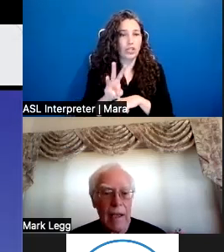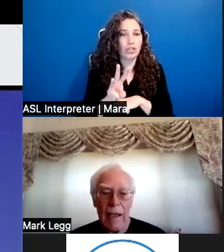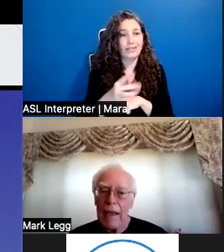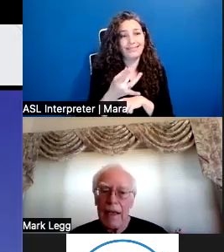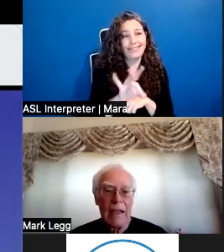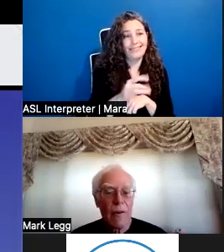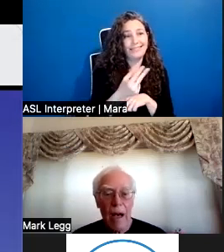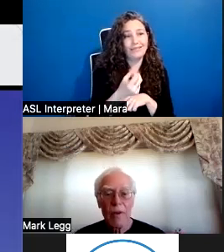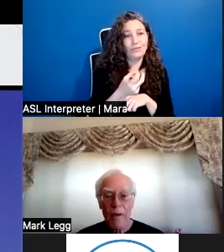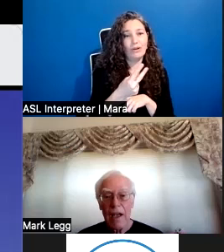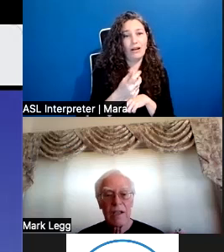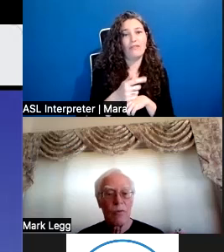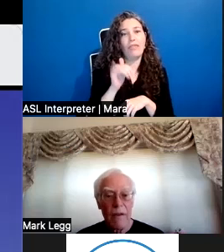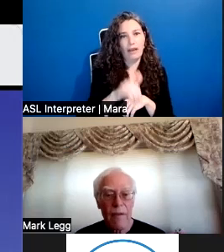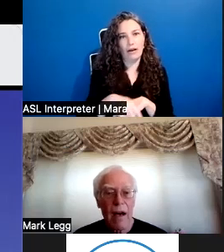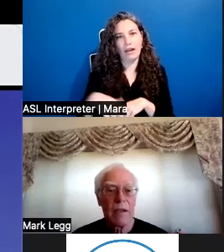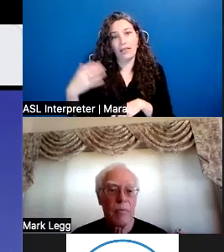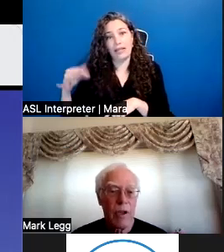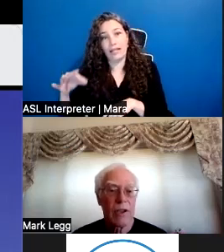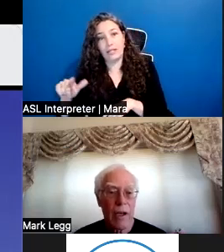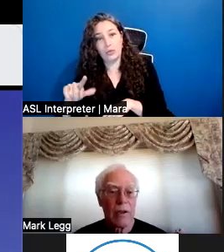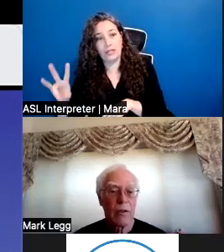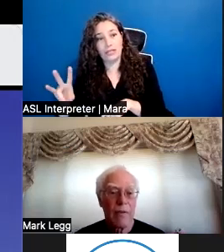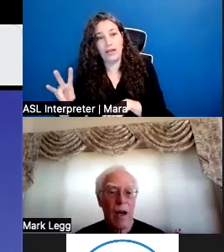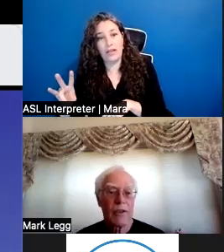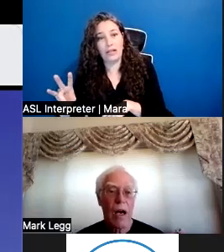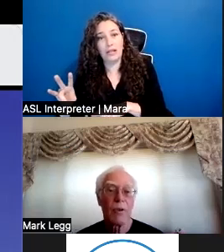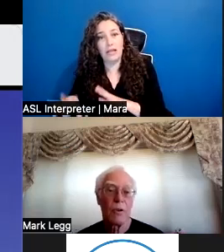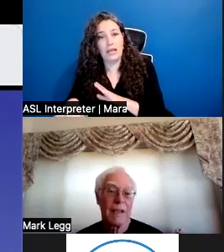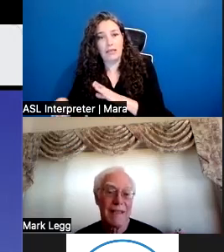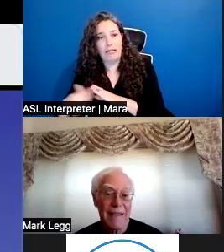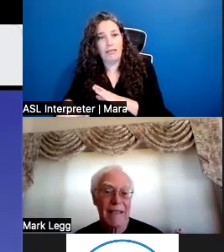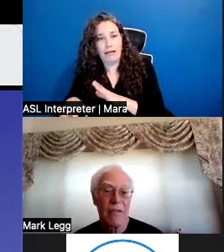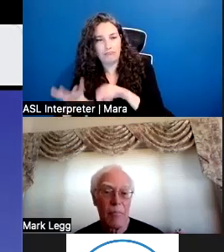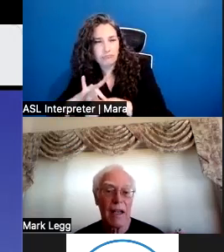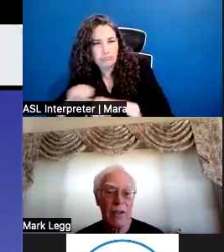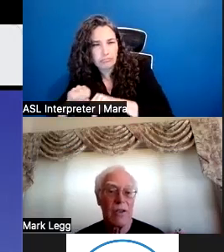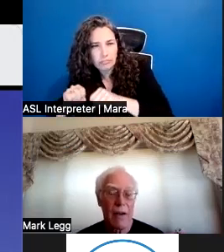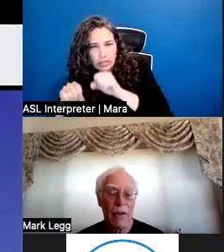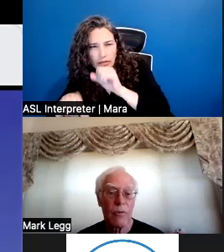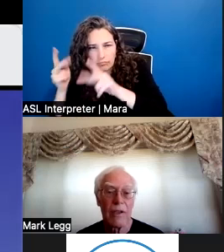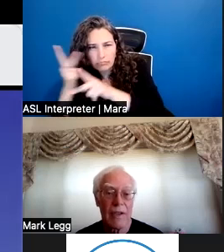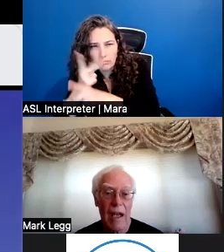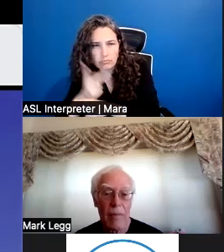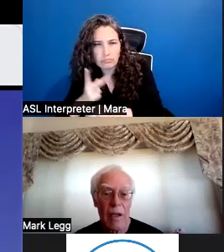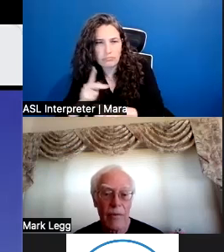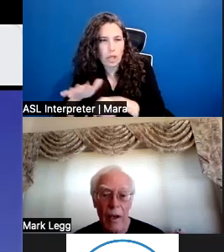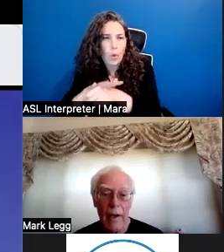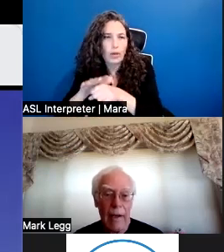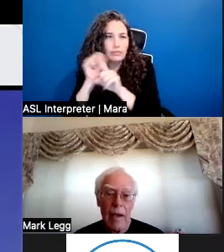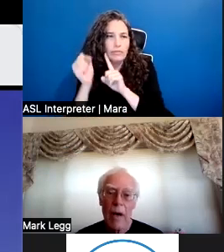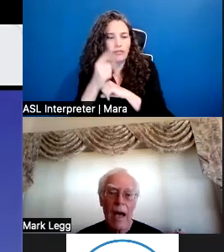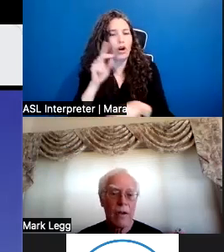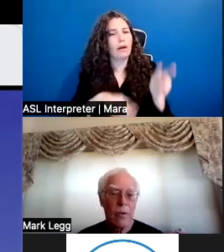tsunami. Seafloor observations, we found prehistoric earthquake fault scarps that were consistent with magnitude 7 earthquakes on the San Clemente